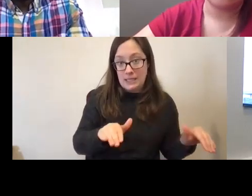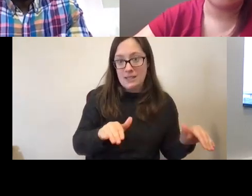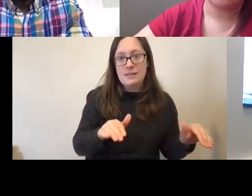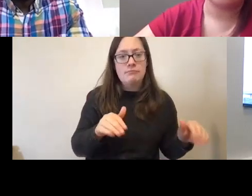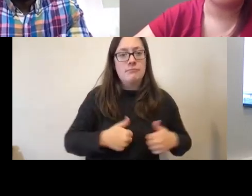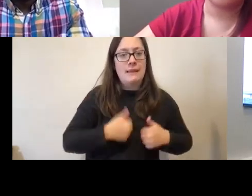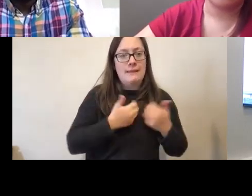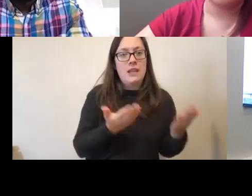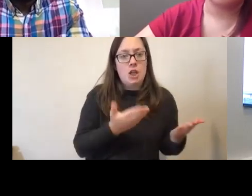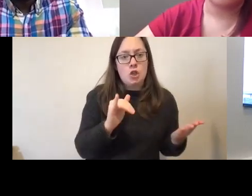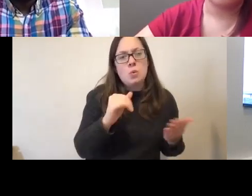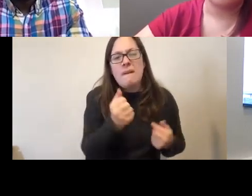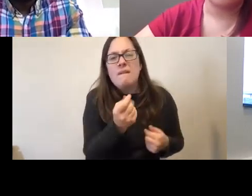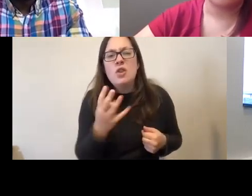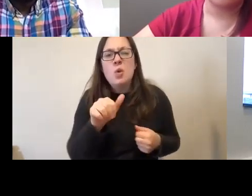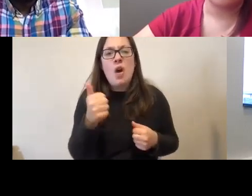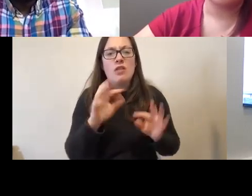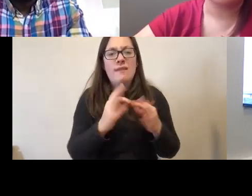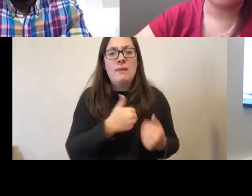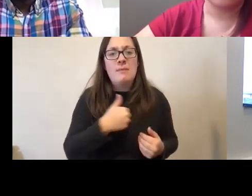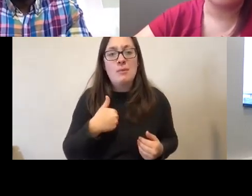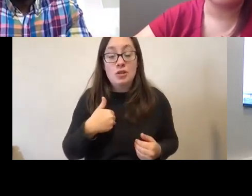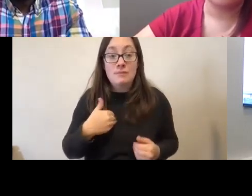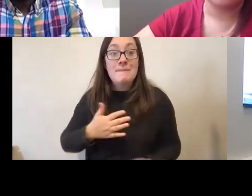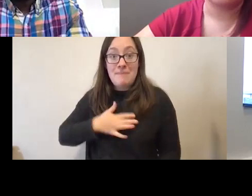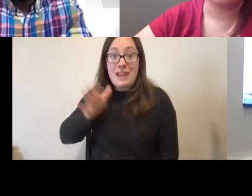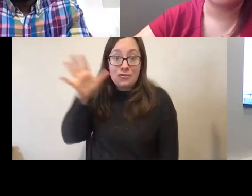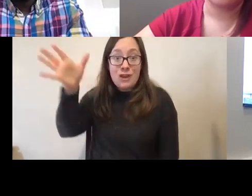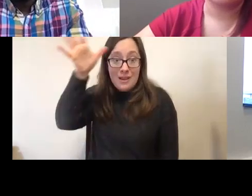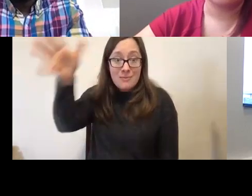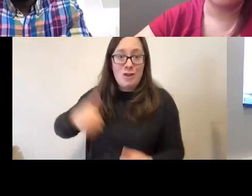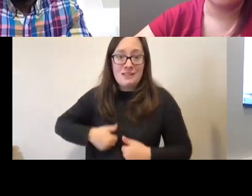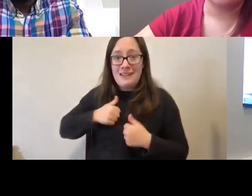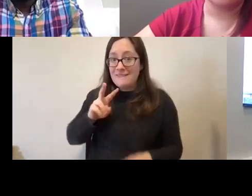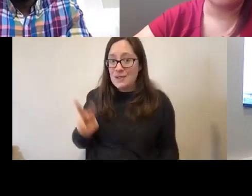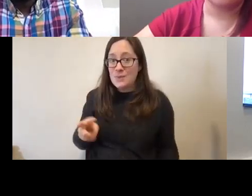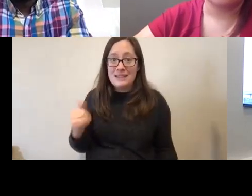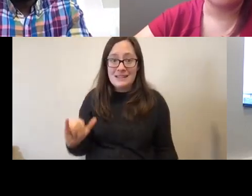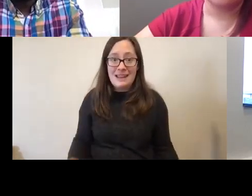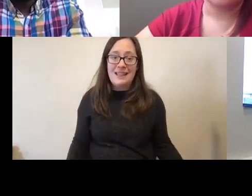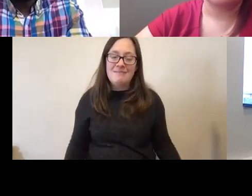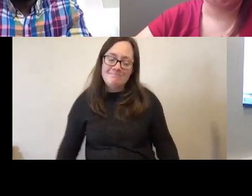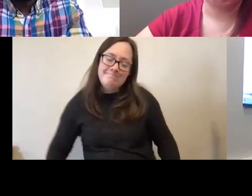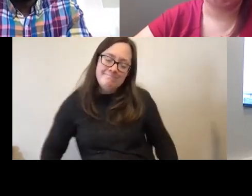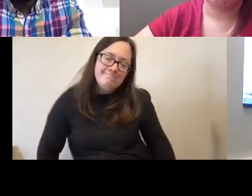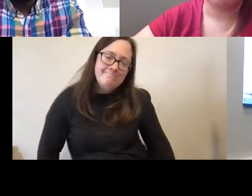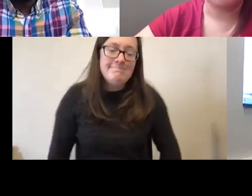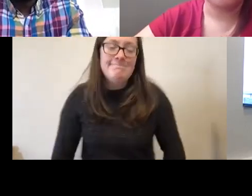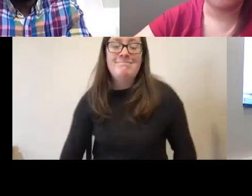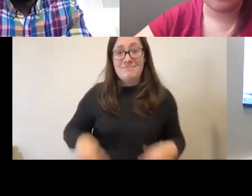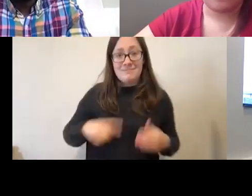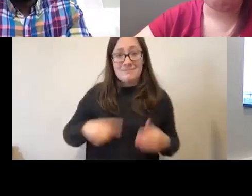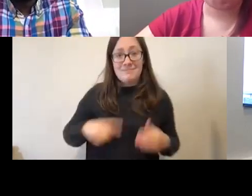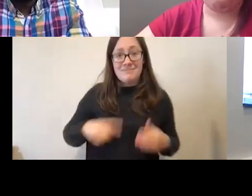other relatives, but my grandparents actually live in Venezuela. That can be really hard, especially now that they're